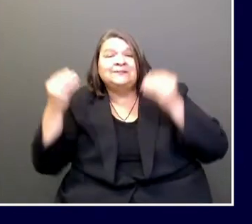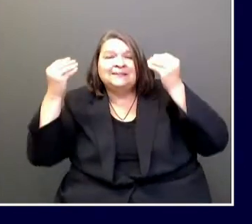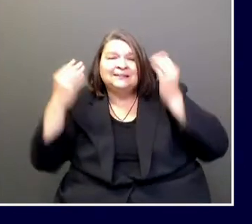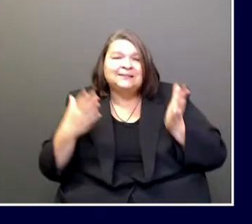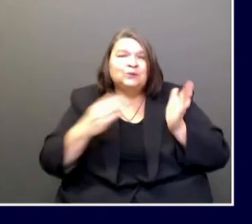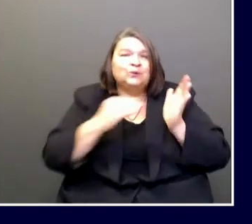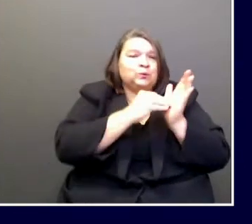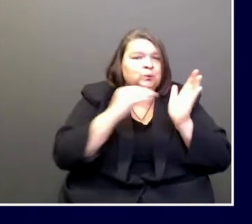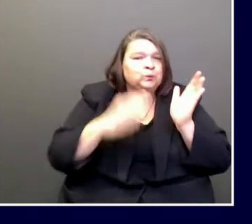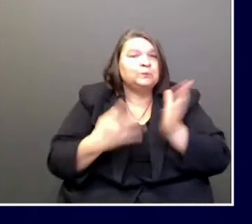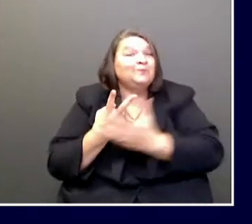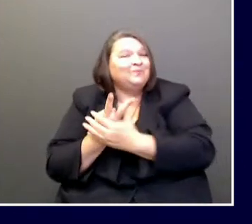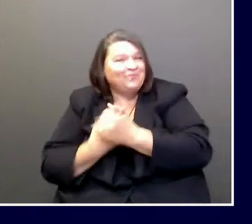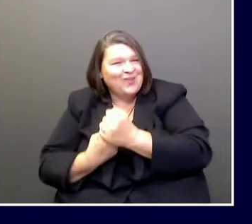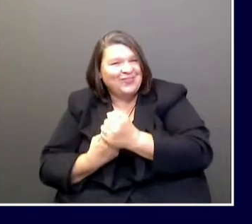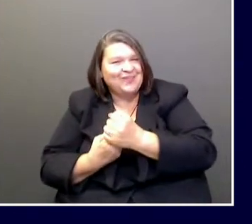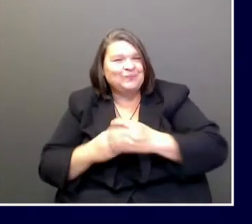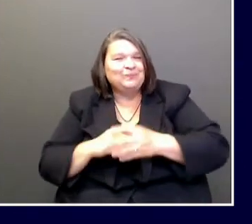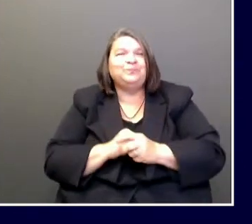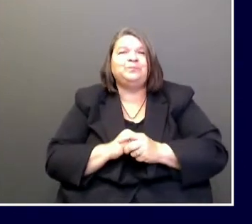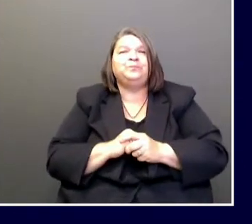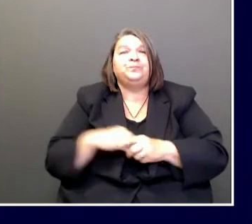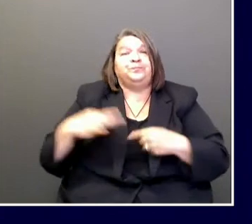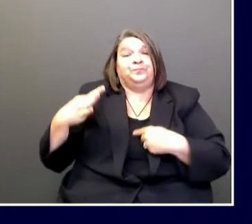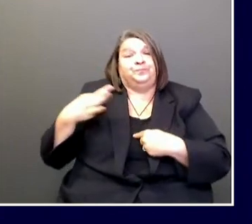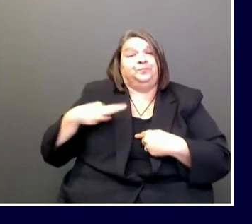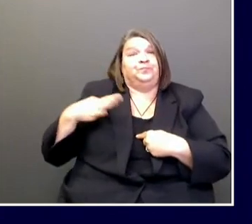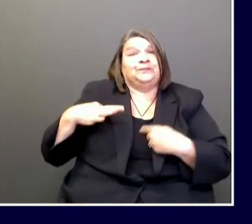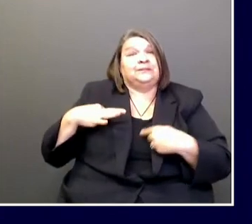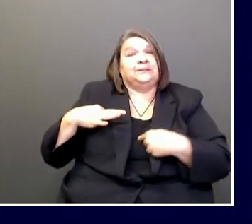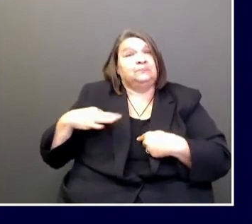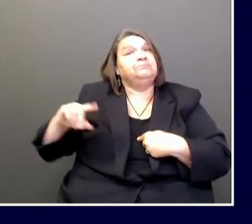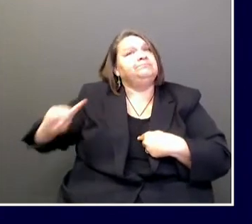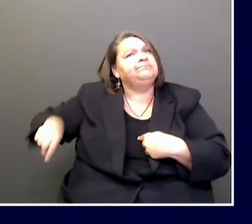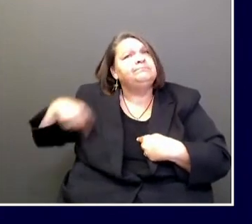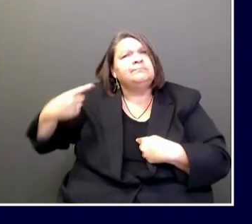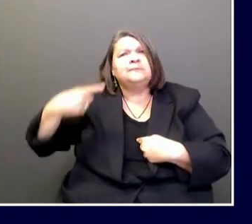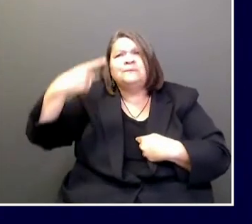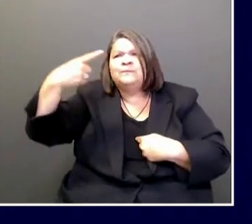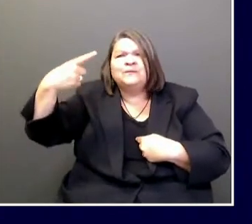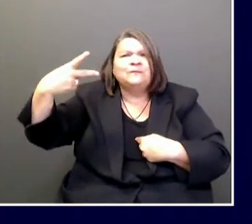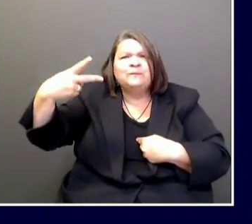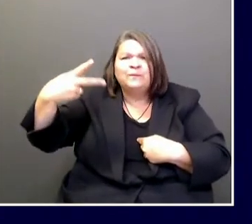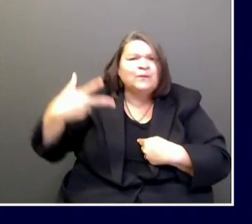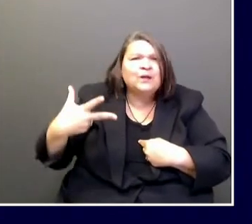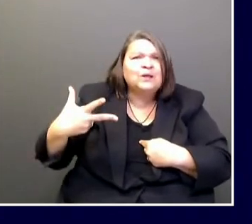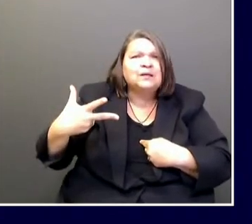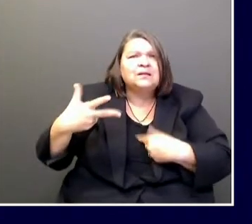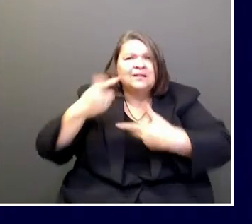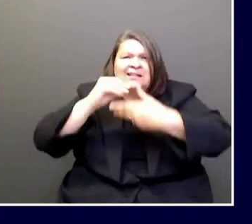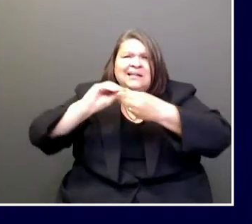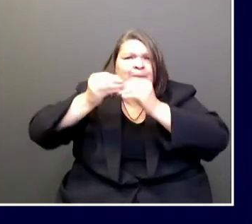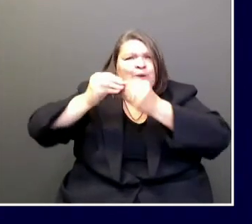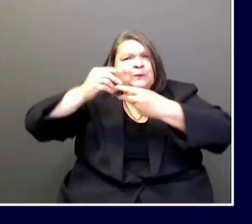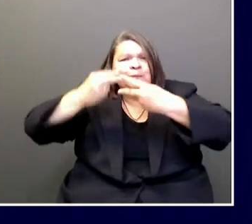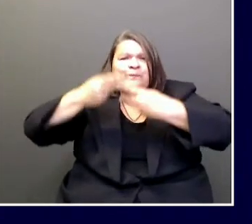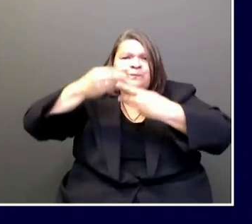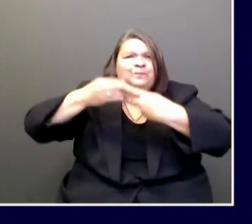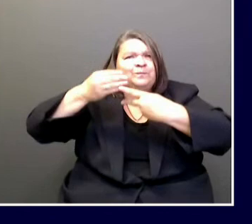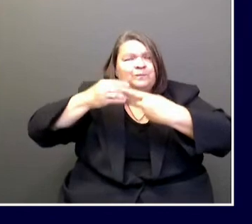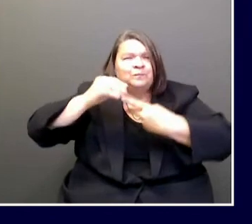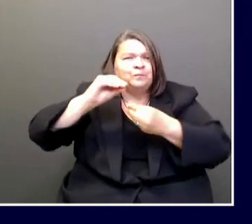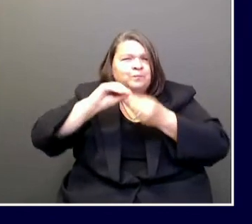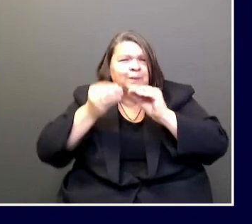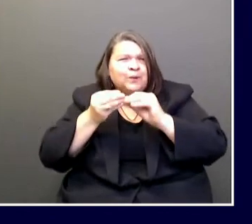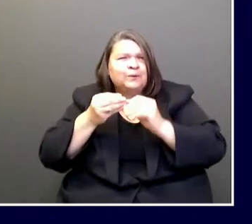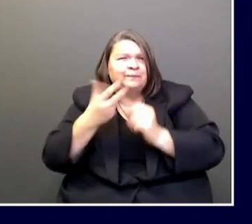nation-leading vaccination rate and complements the Uscdc's new recommendation on universal masking in schools, which